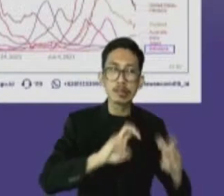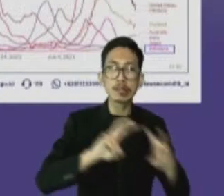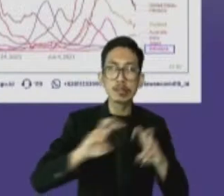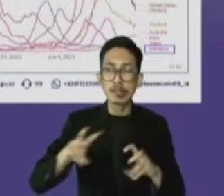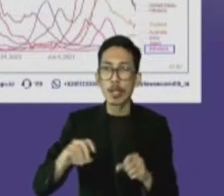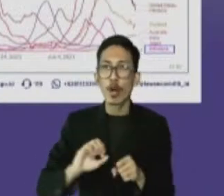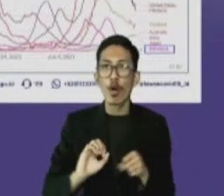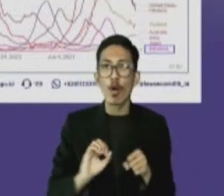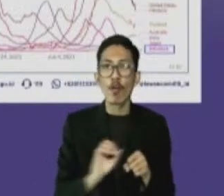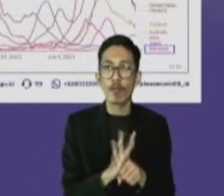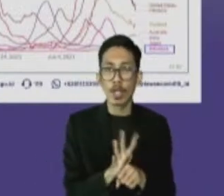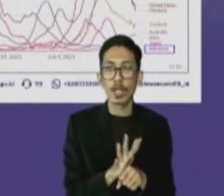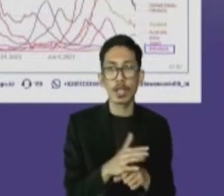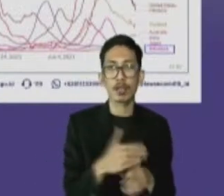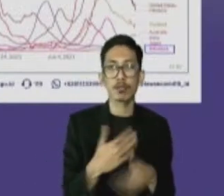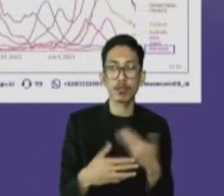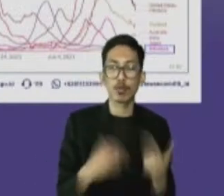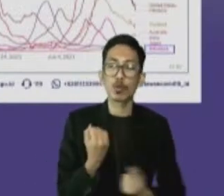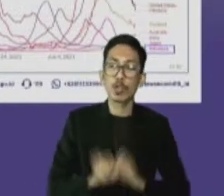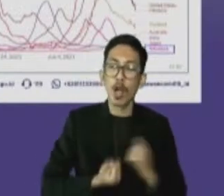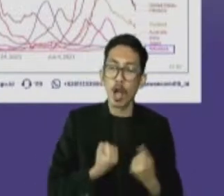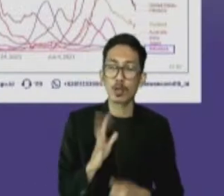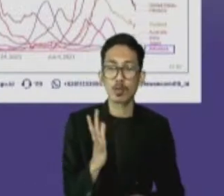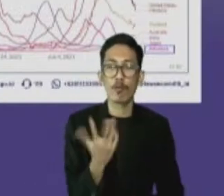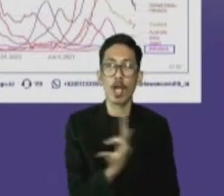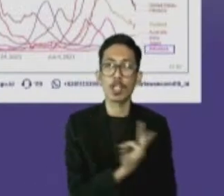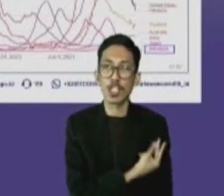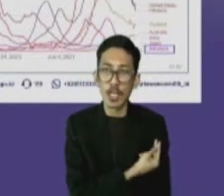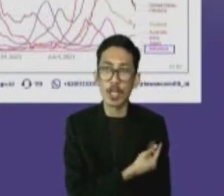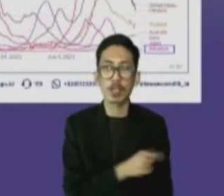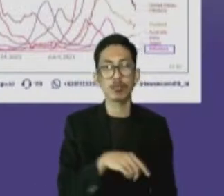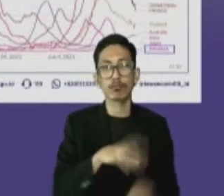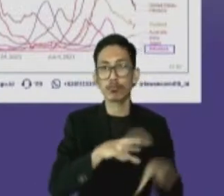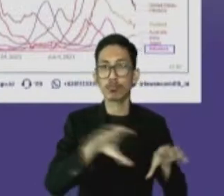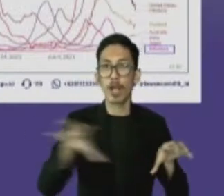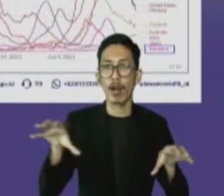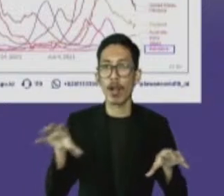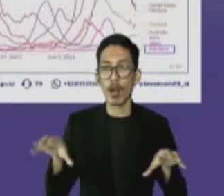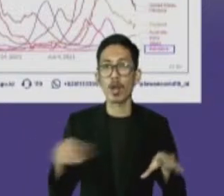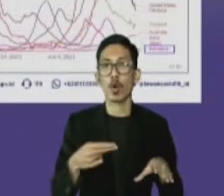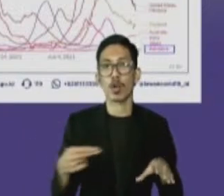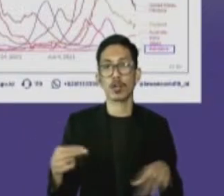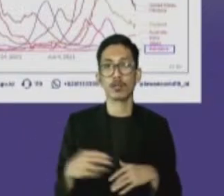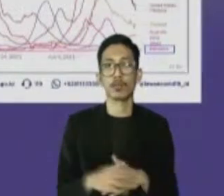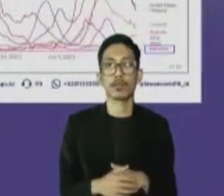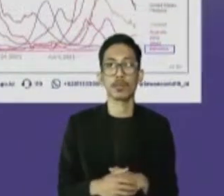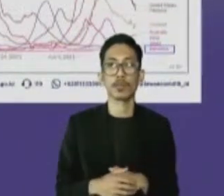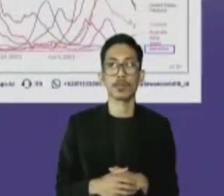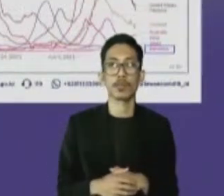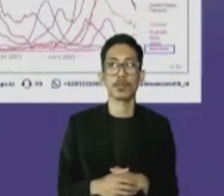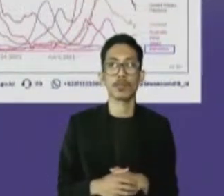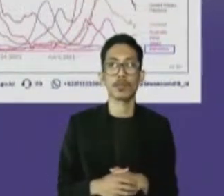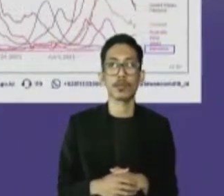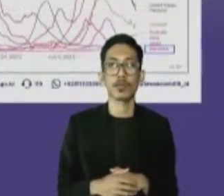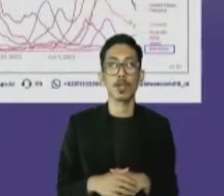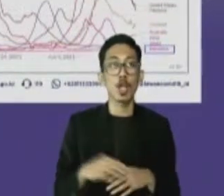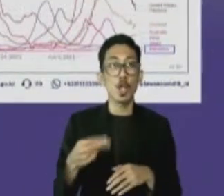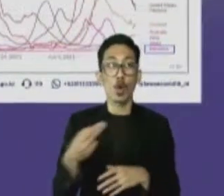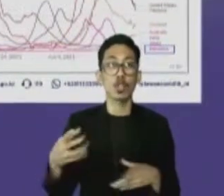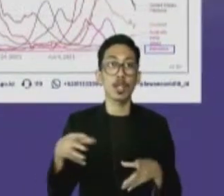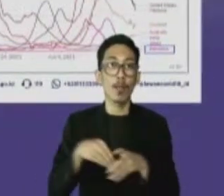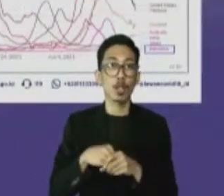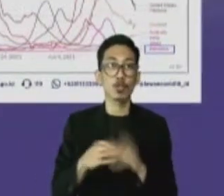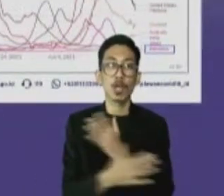including vaccination. And currently, Indonesia is included in the top 5 countries with the